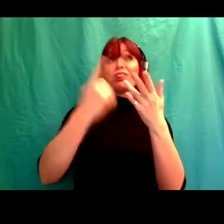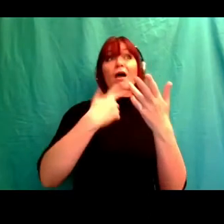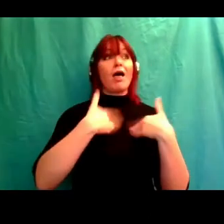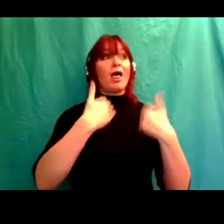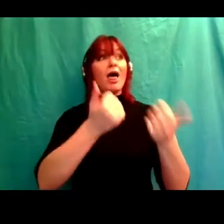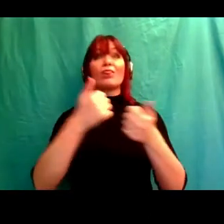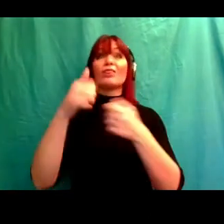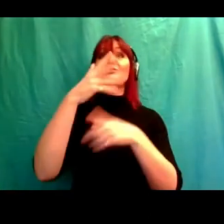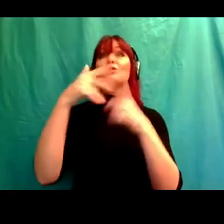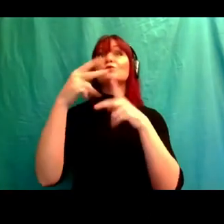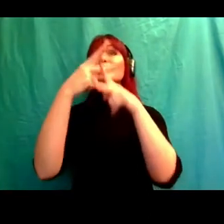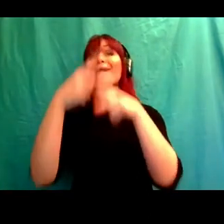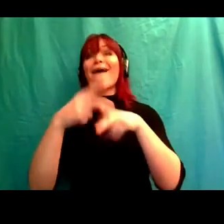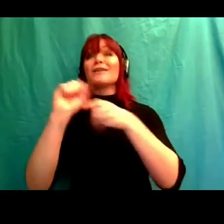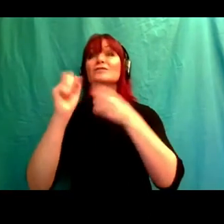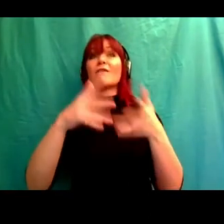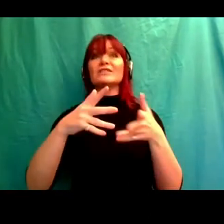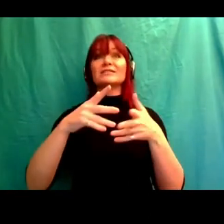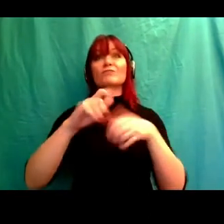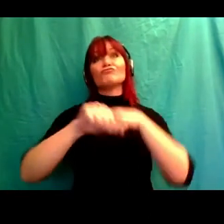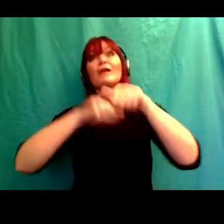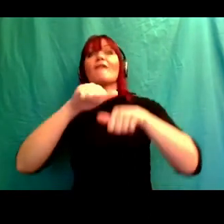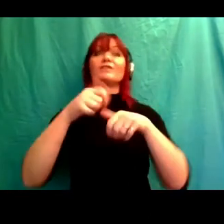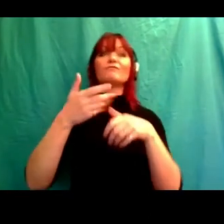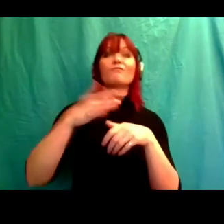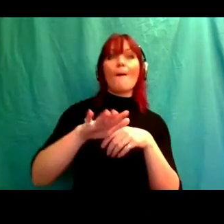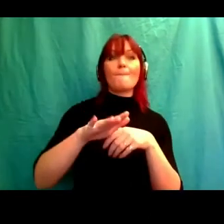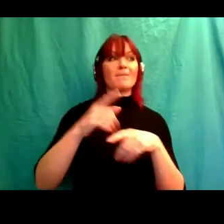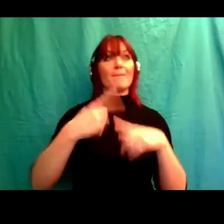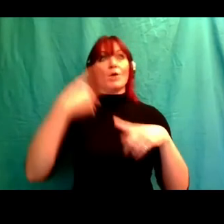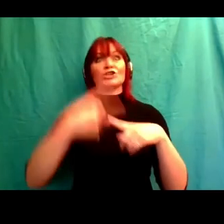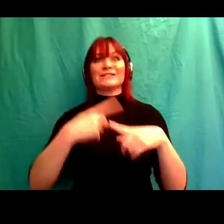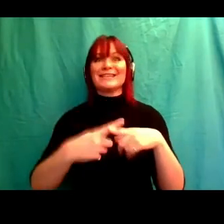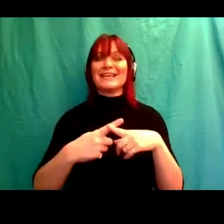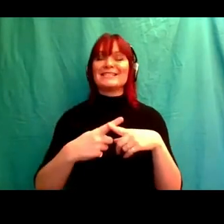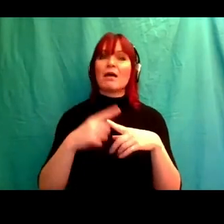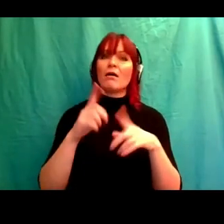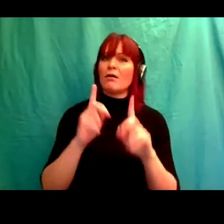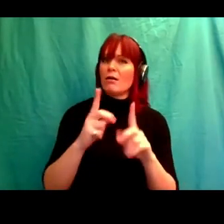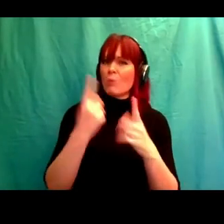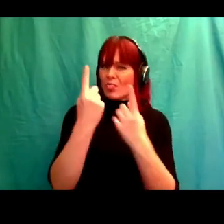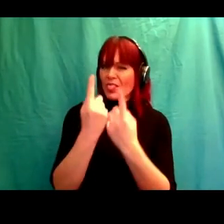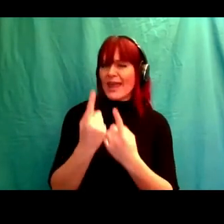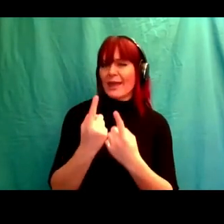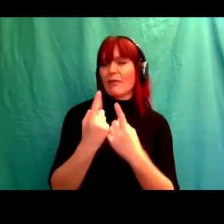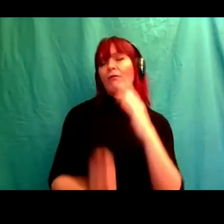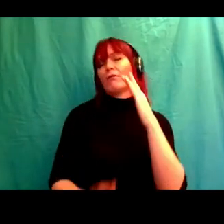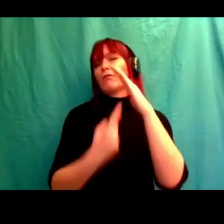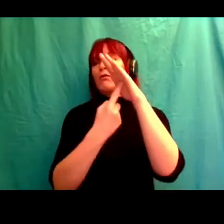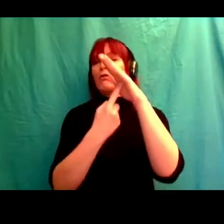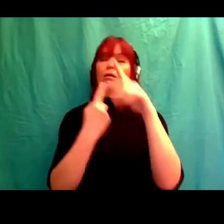recovered from emergencies and catastrophes, to think what we can learn for COVID. And one of the key things there is the absolute importance of